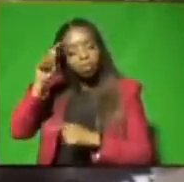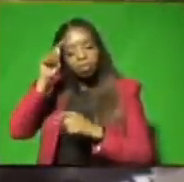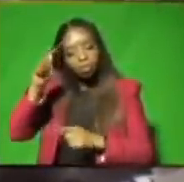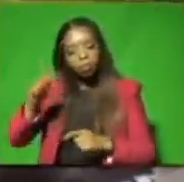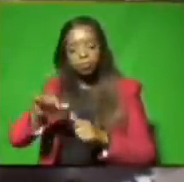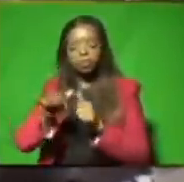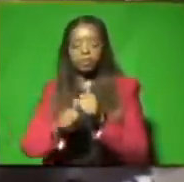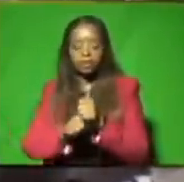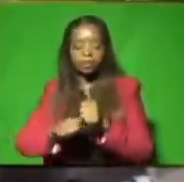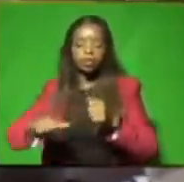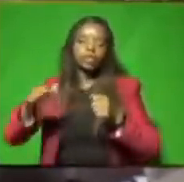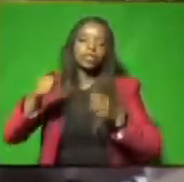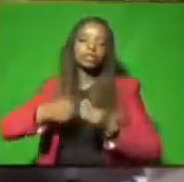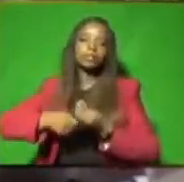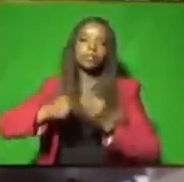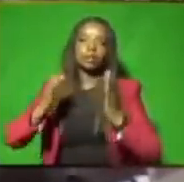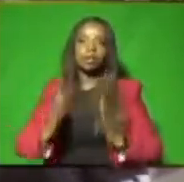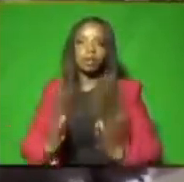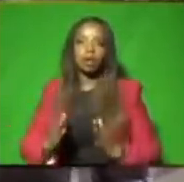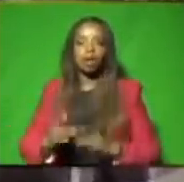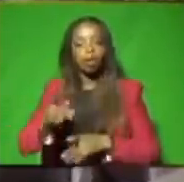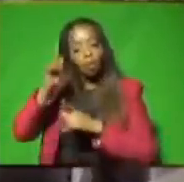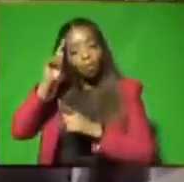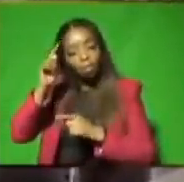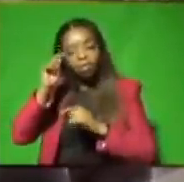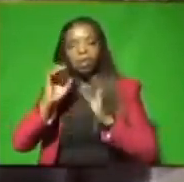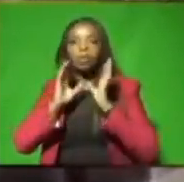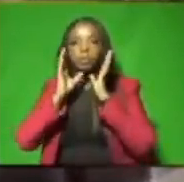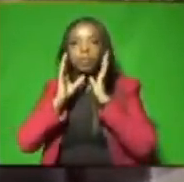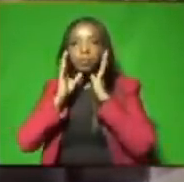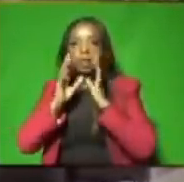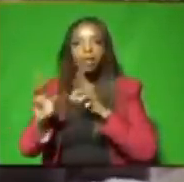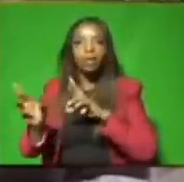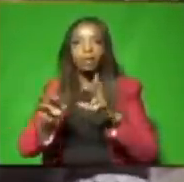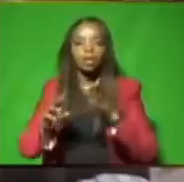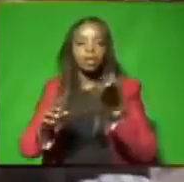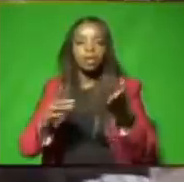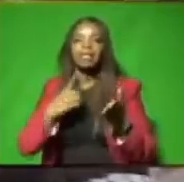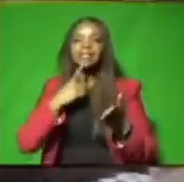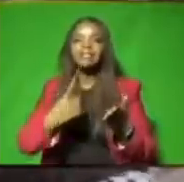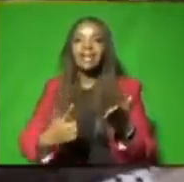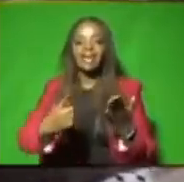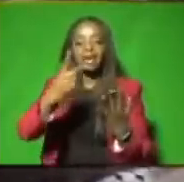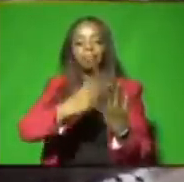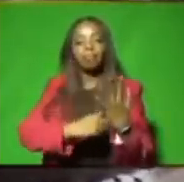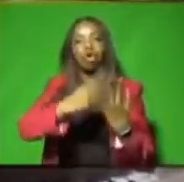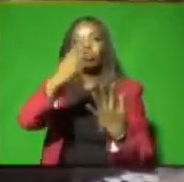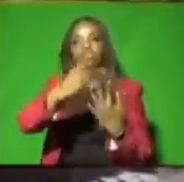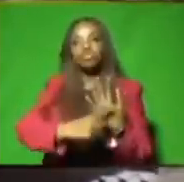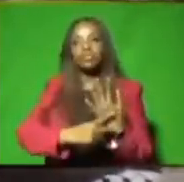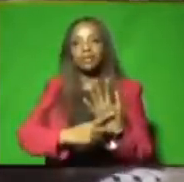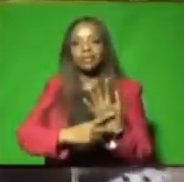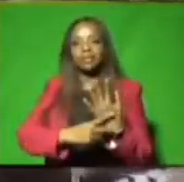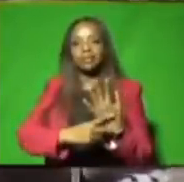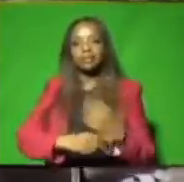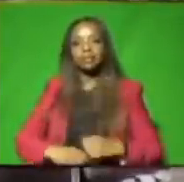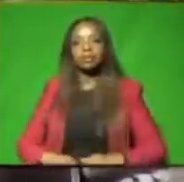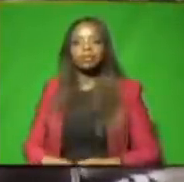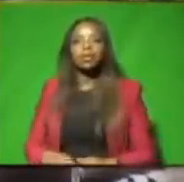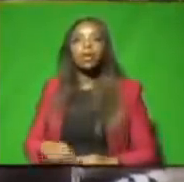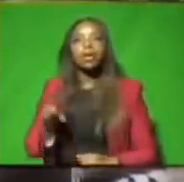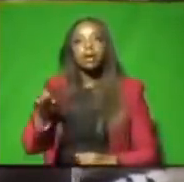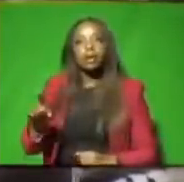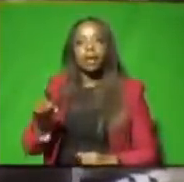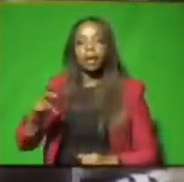Honorable Malema referred to the President as a project, meaning that the